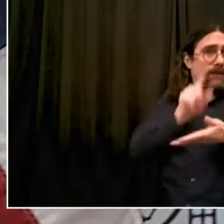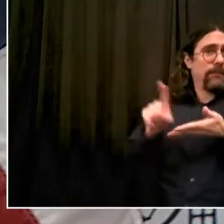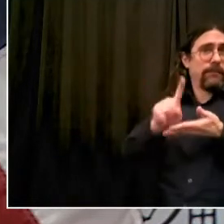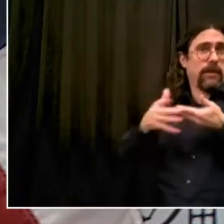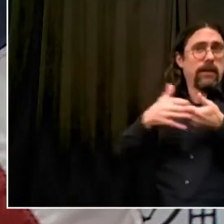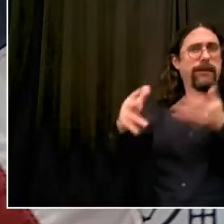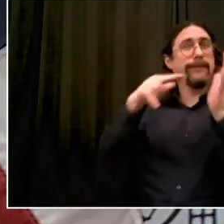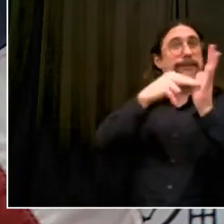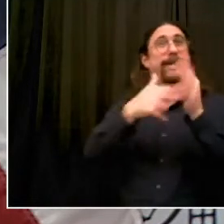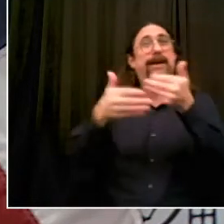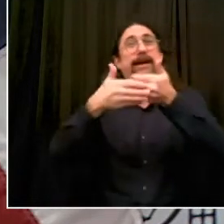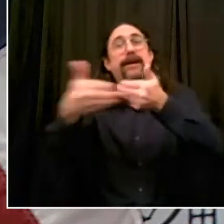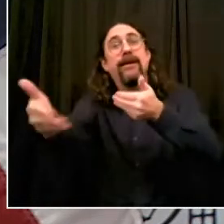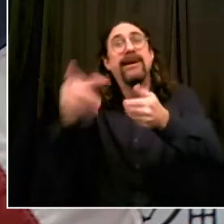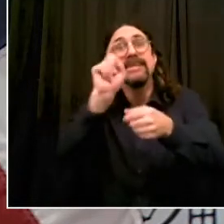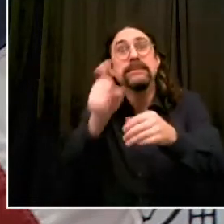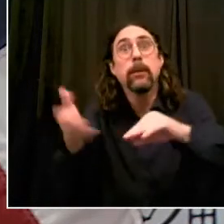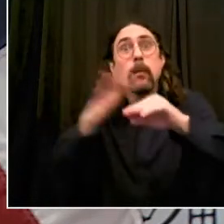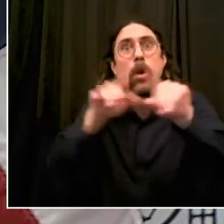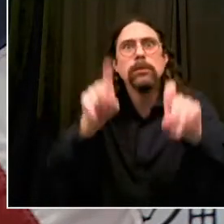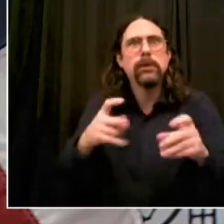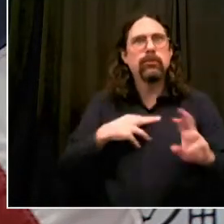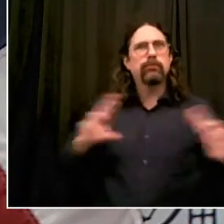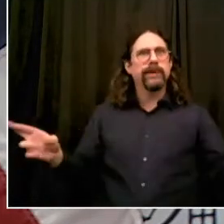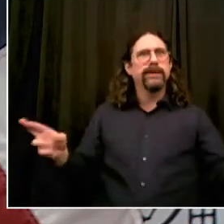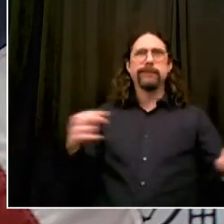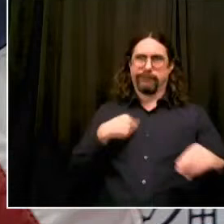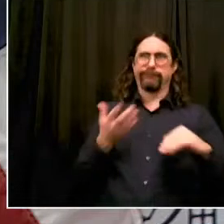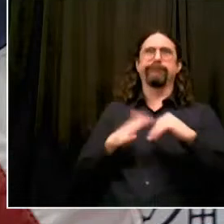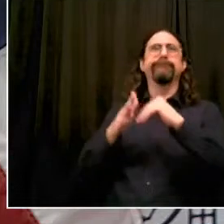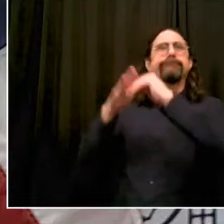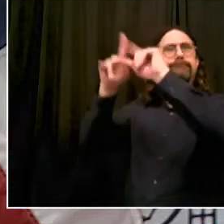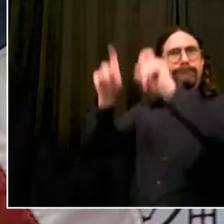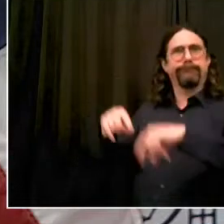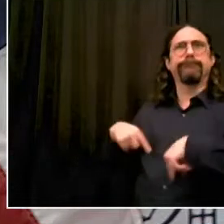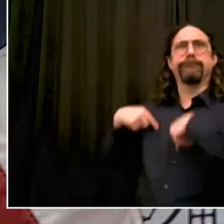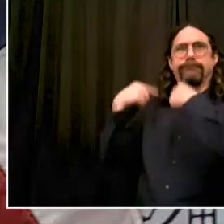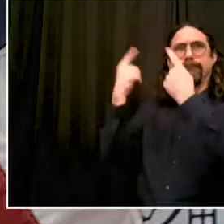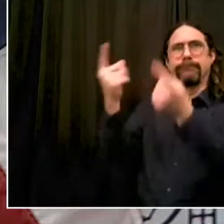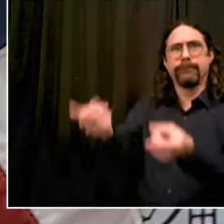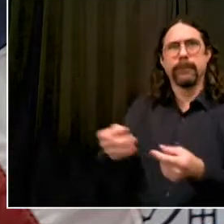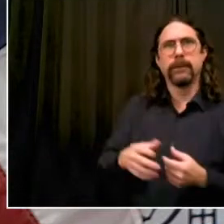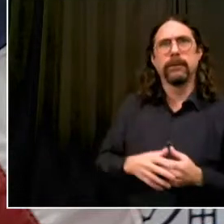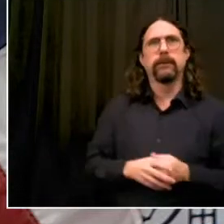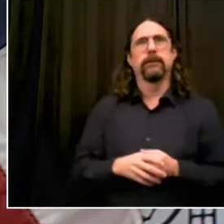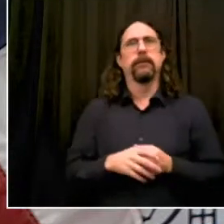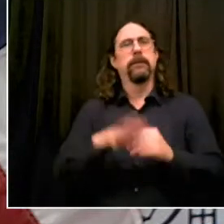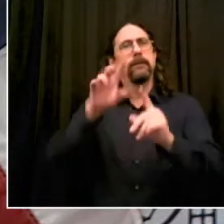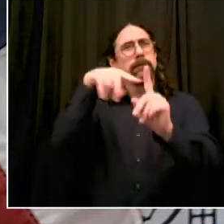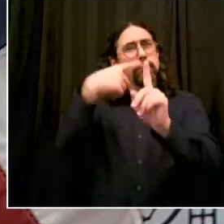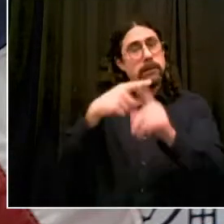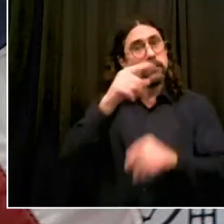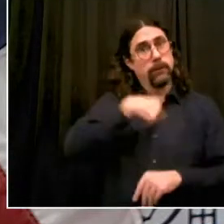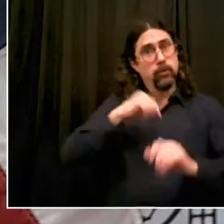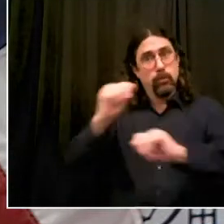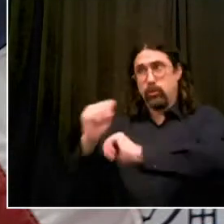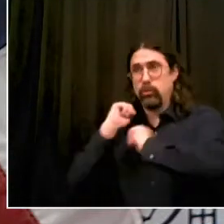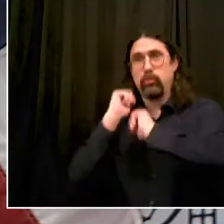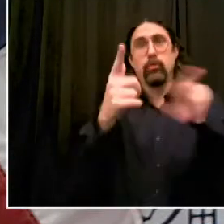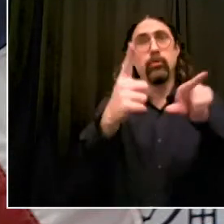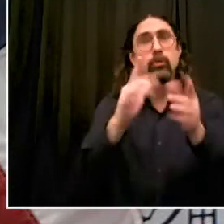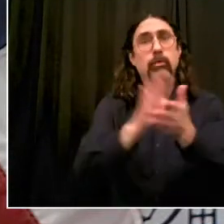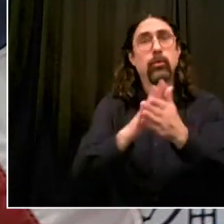the capacity and the logistical reach to do weekly testing in every one of the schools that will be open. And we think that's going to make